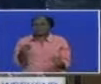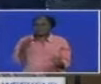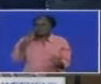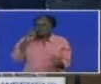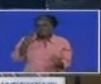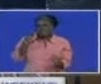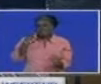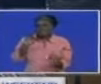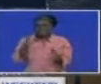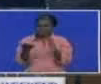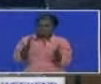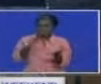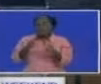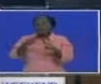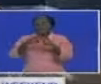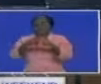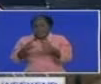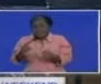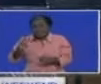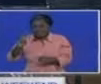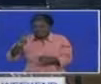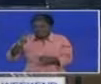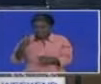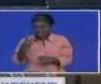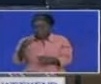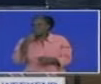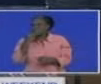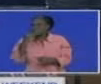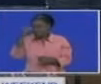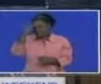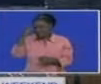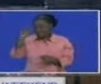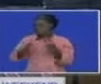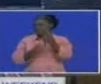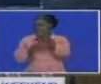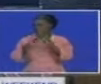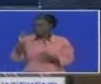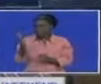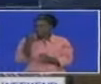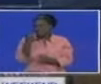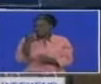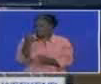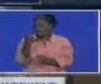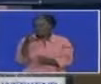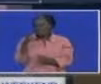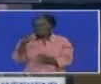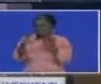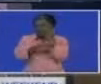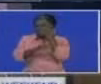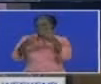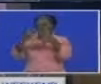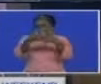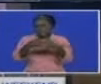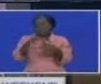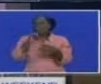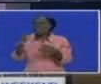wishy-washiness. But secondly, the pretense that they were giving that they're supporting Kenya, they support sovereignty. Mm-hmm. Countries like America, who are not even members